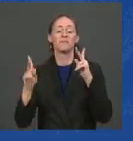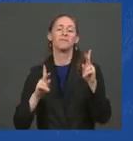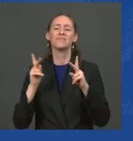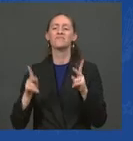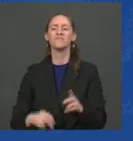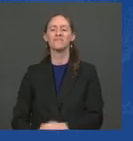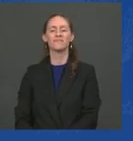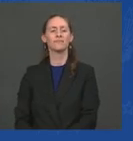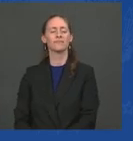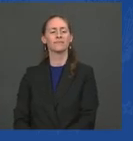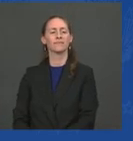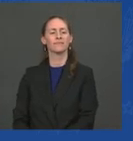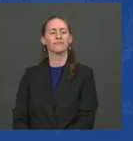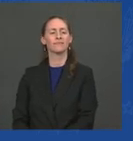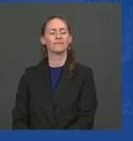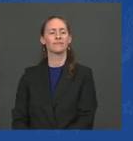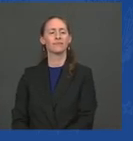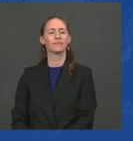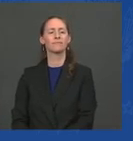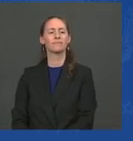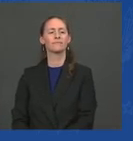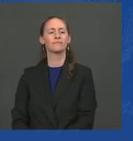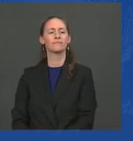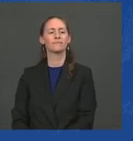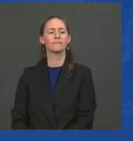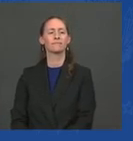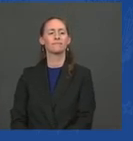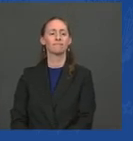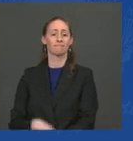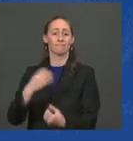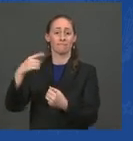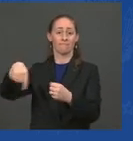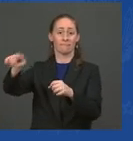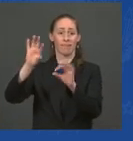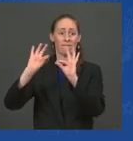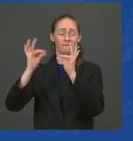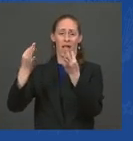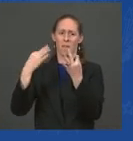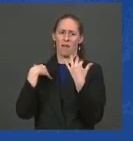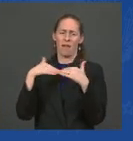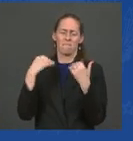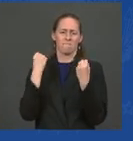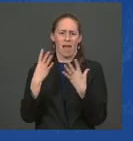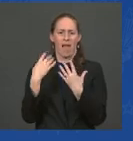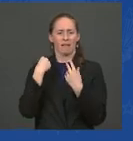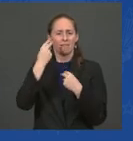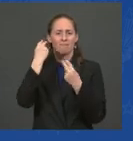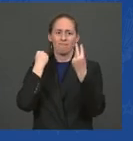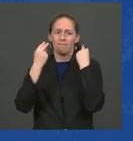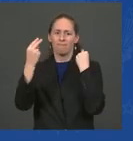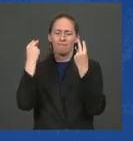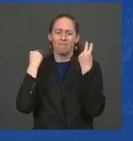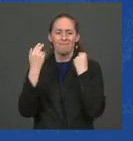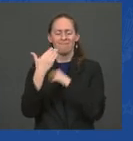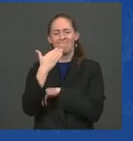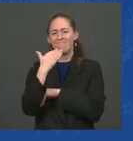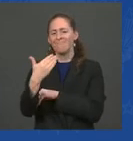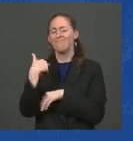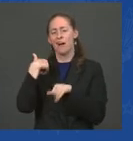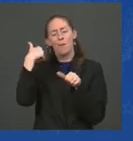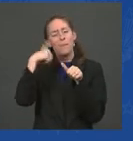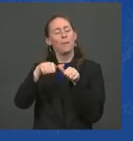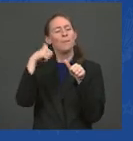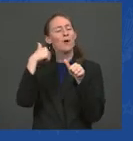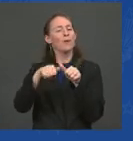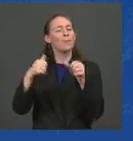it's going to rate high among your family's many great and lasting contributions to the country, Chris. And I know this is truly a